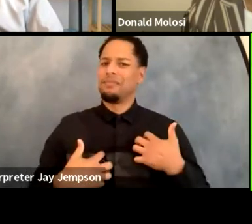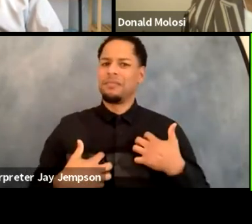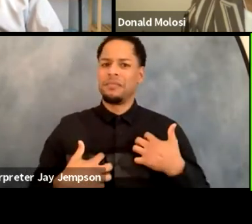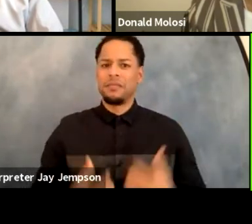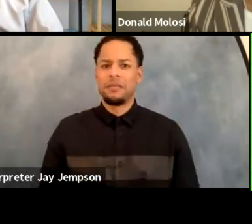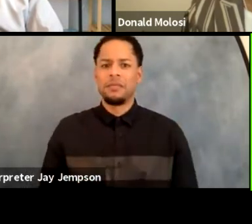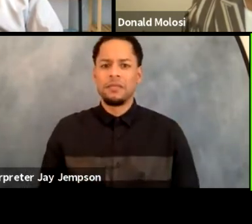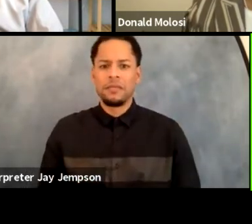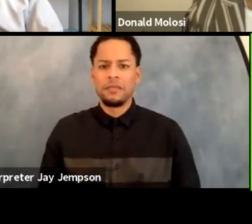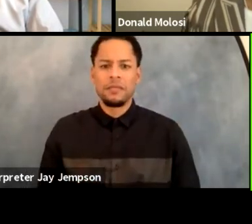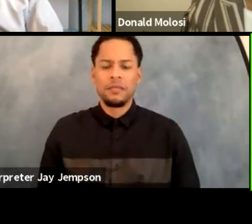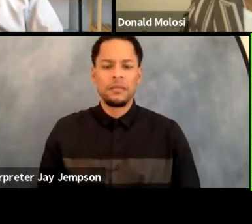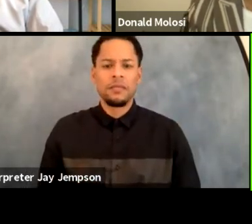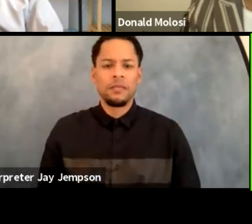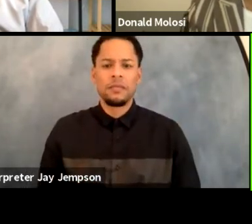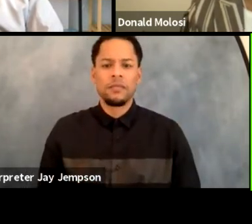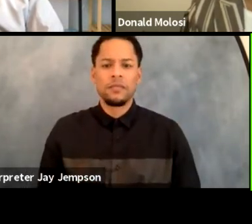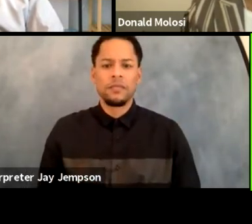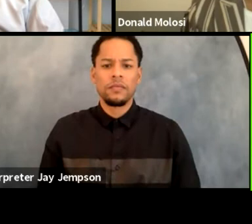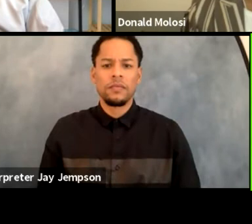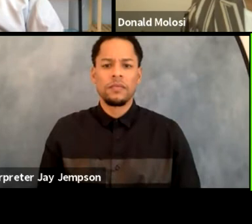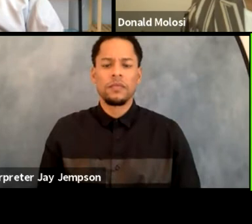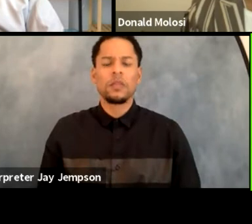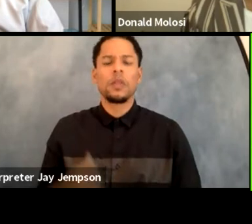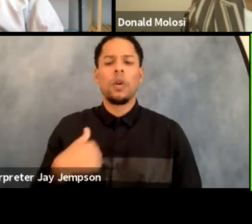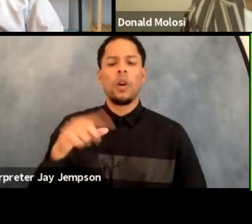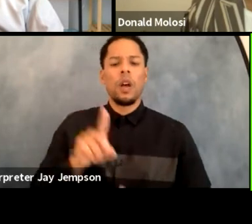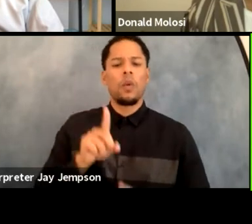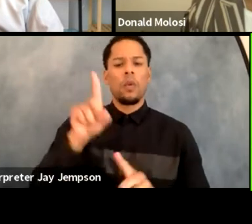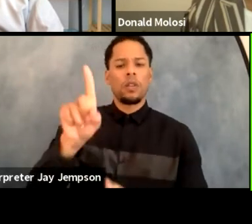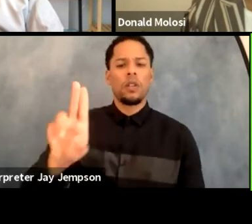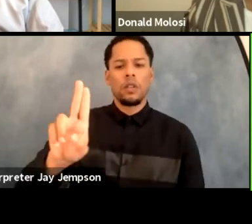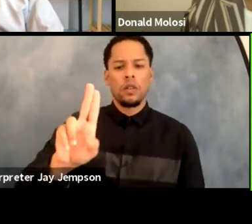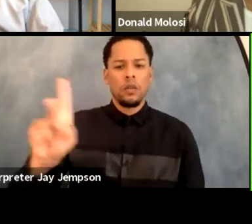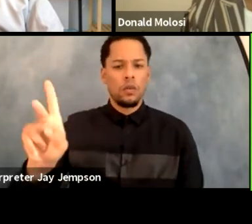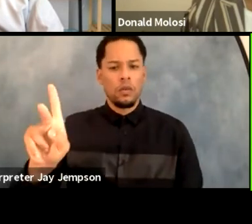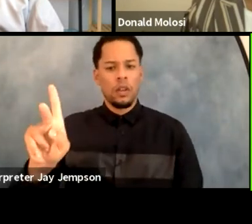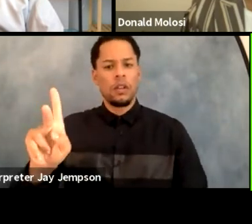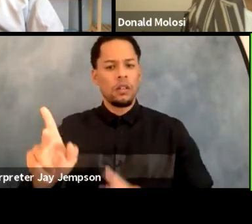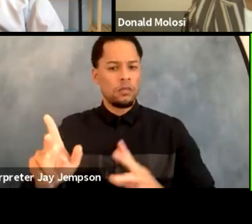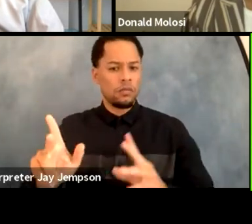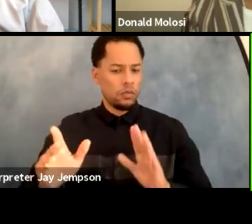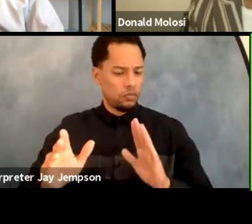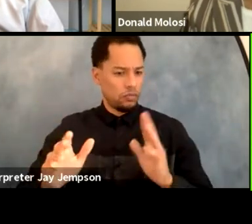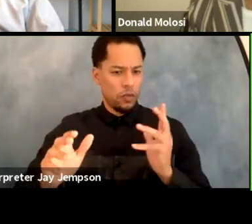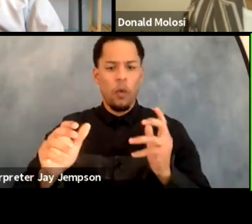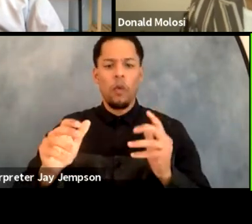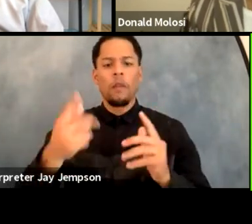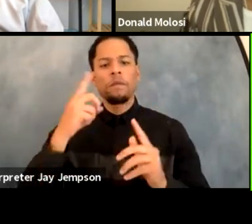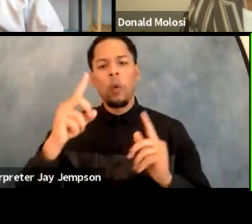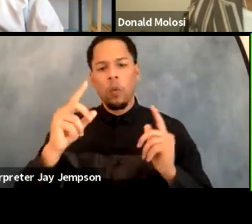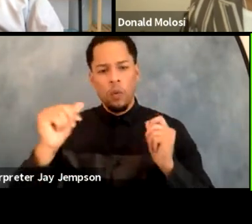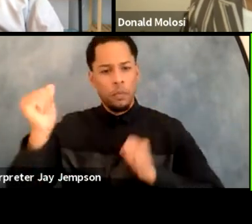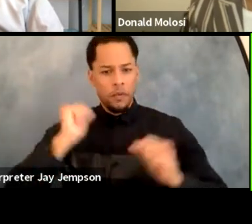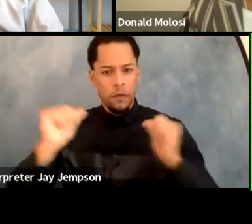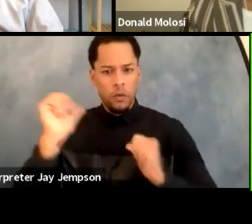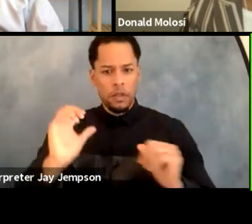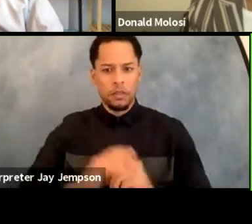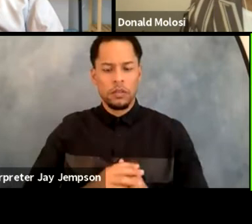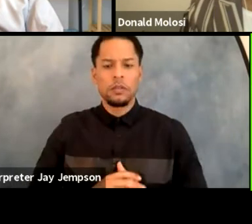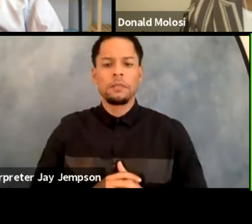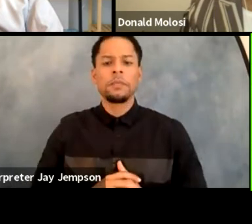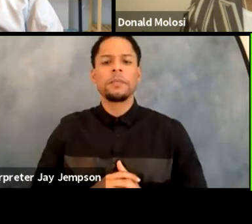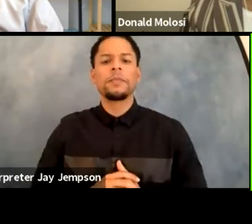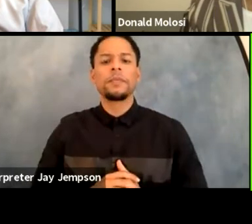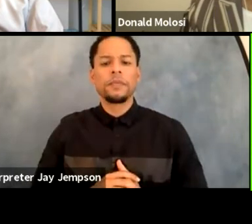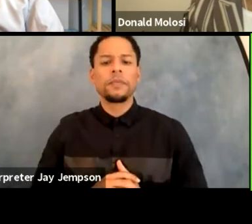when we went to UK to perform a play, there was someone, you know, from the institution,